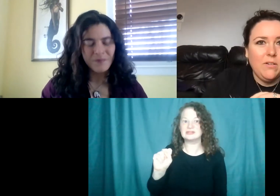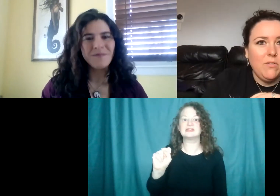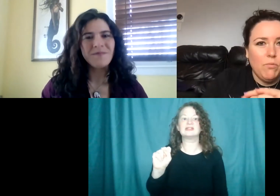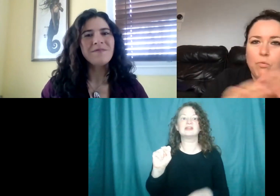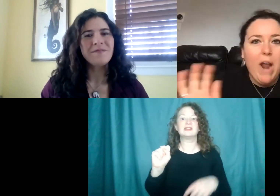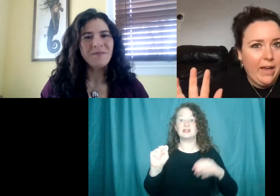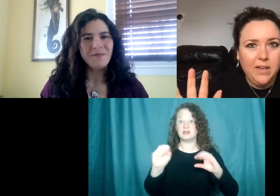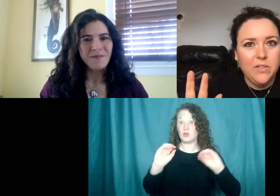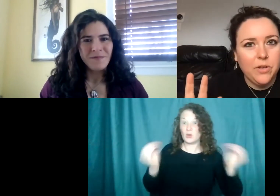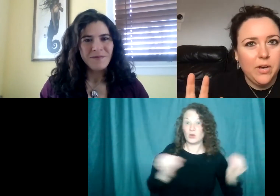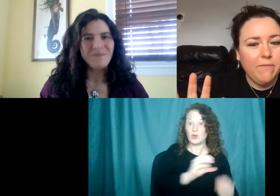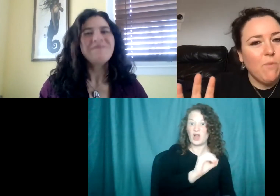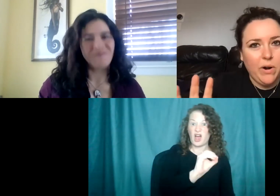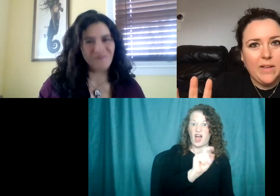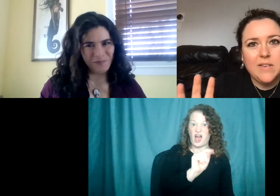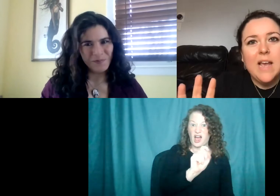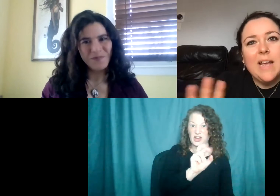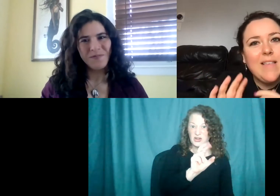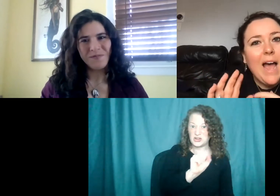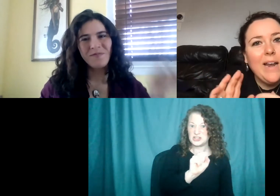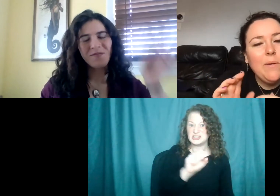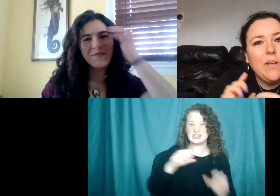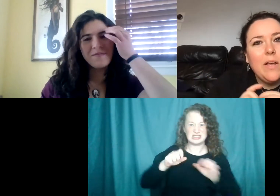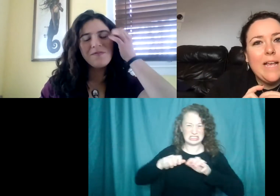like wreck the forest.